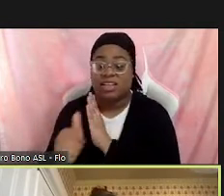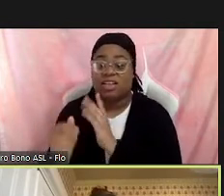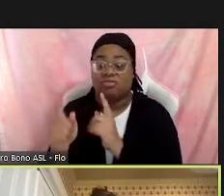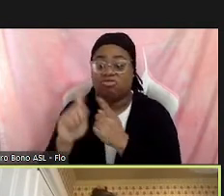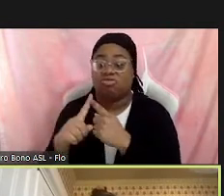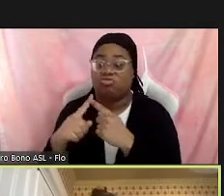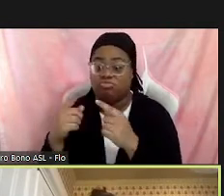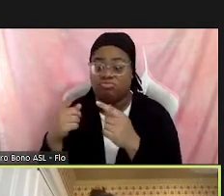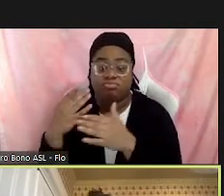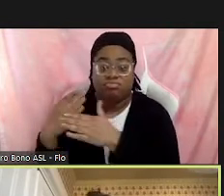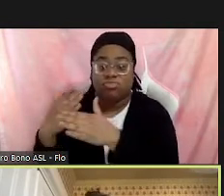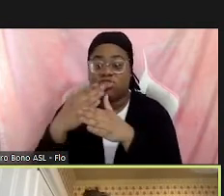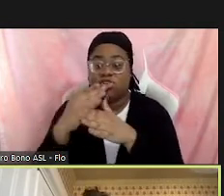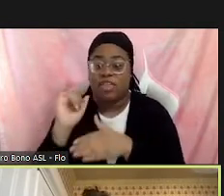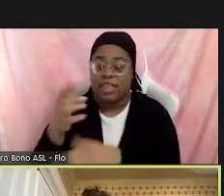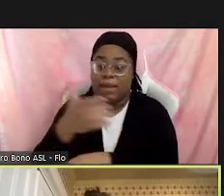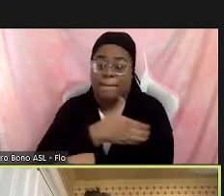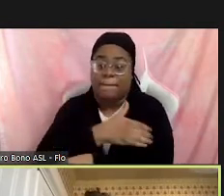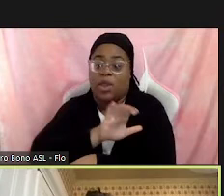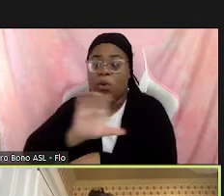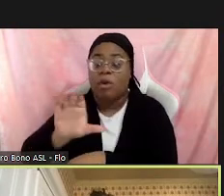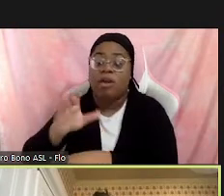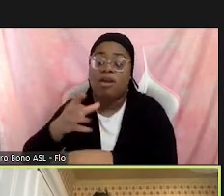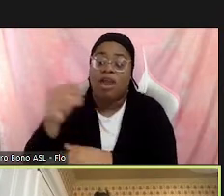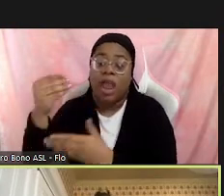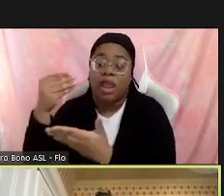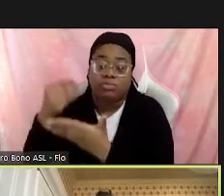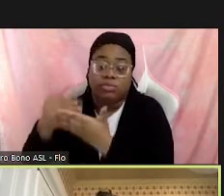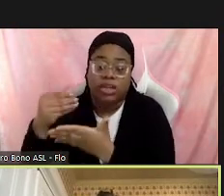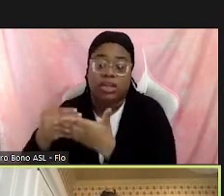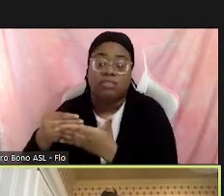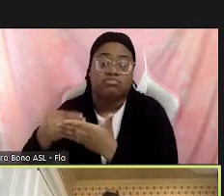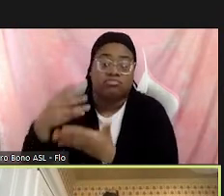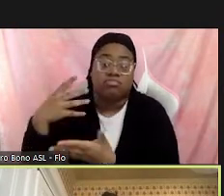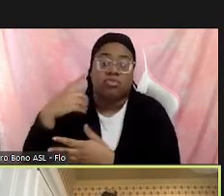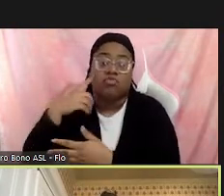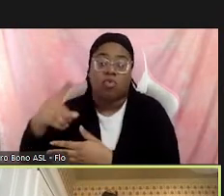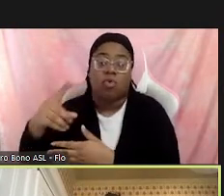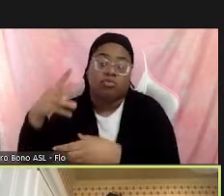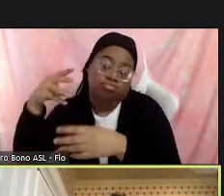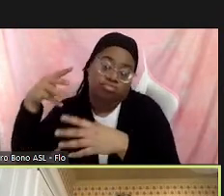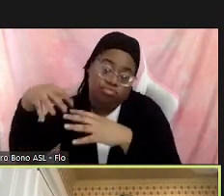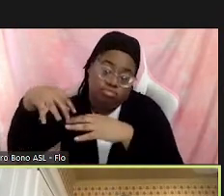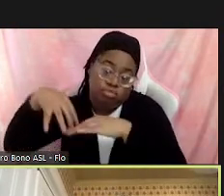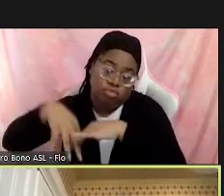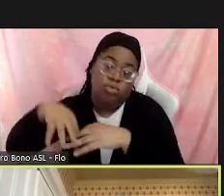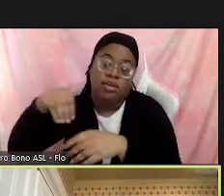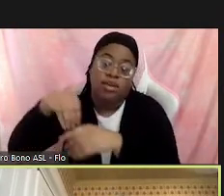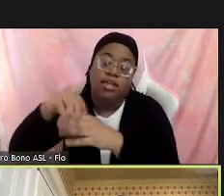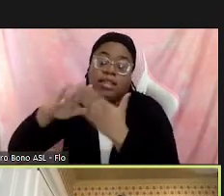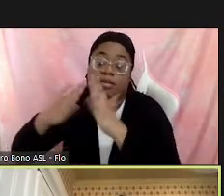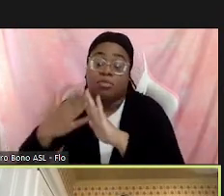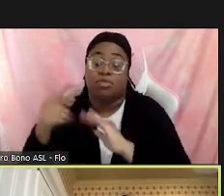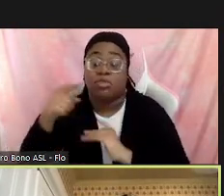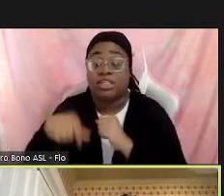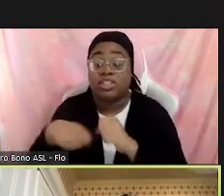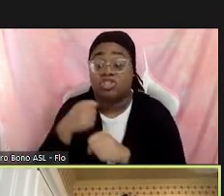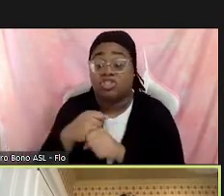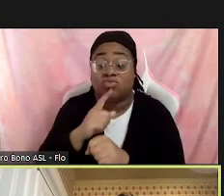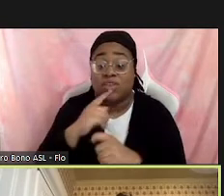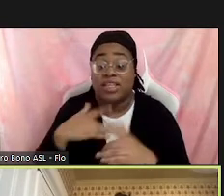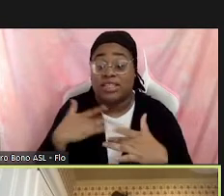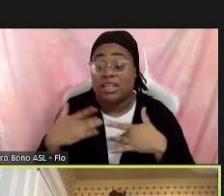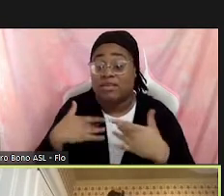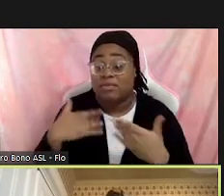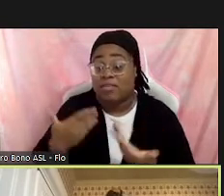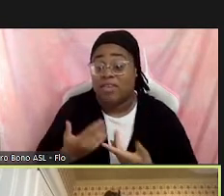power and the wealth and to root it in our communities. So this year, we're really excited to have been invited by